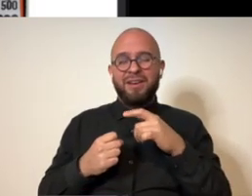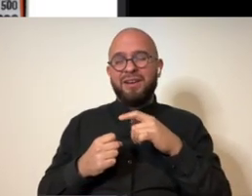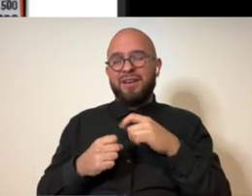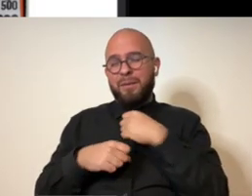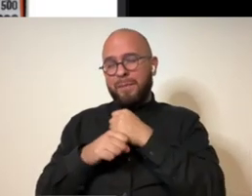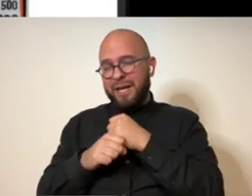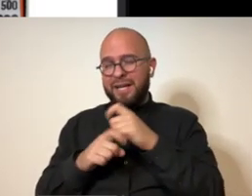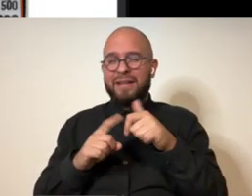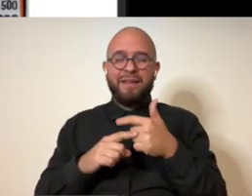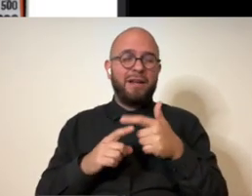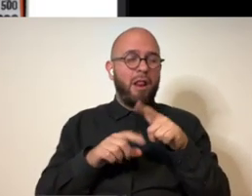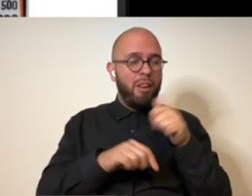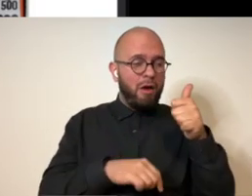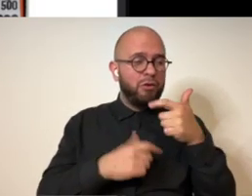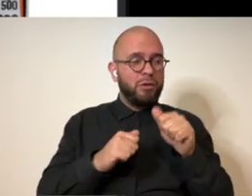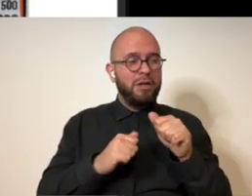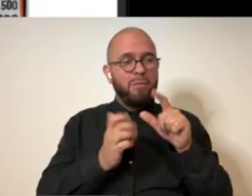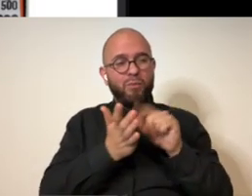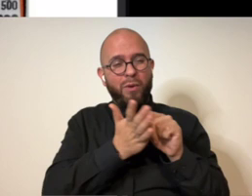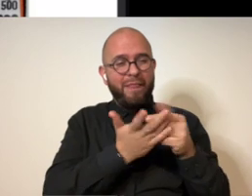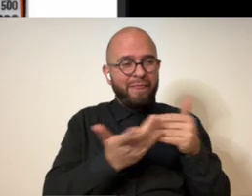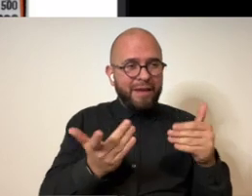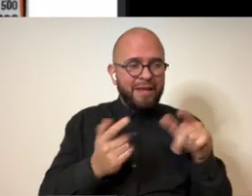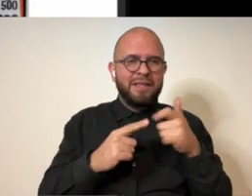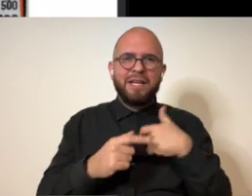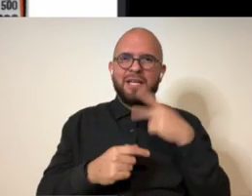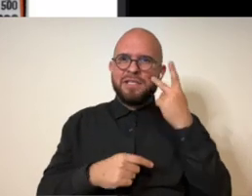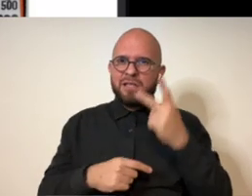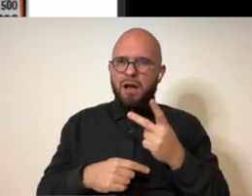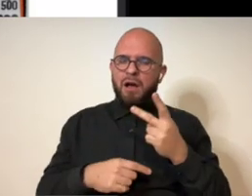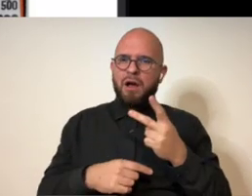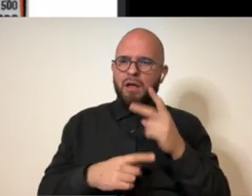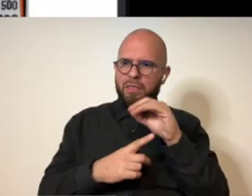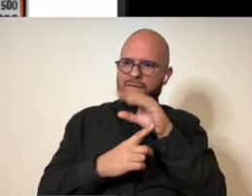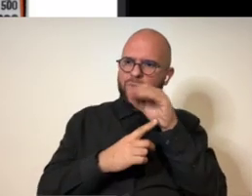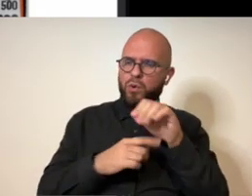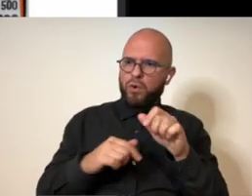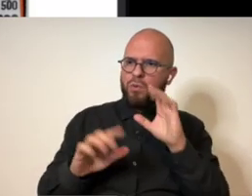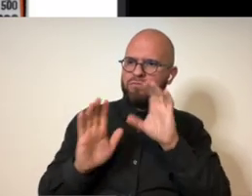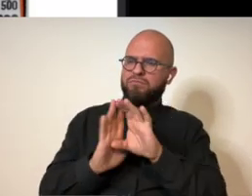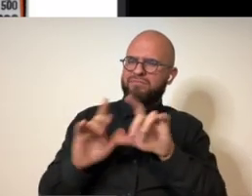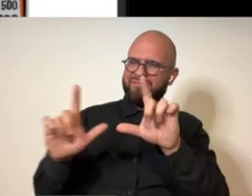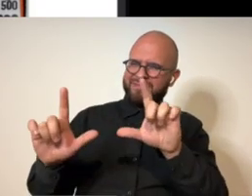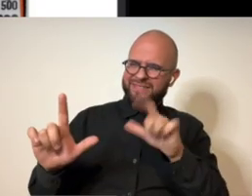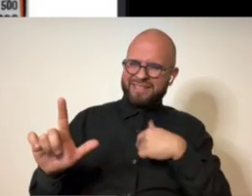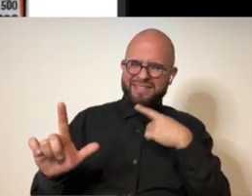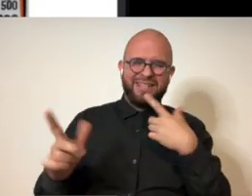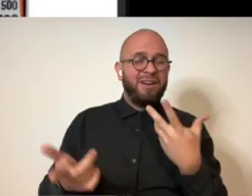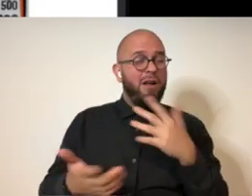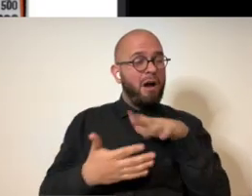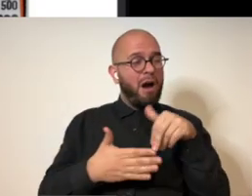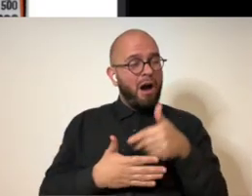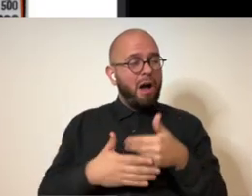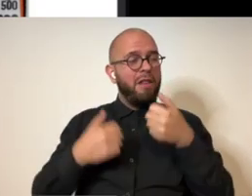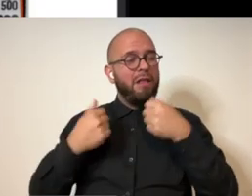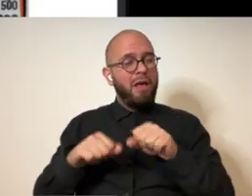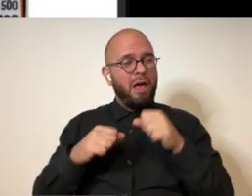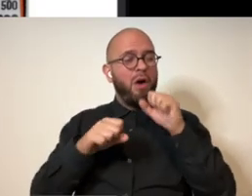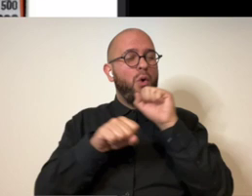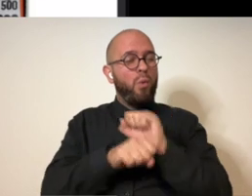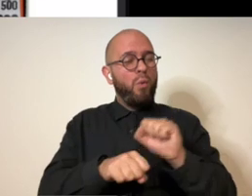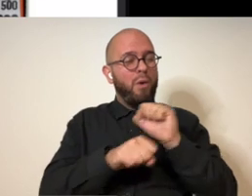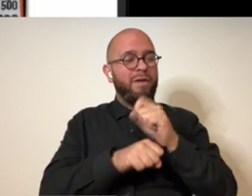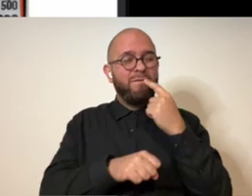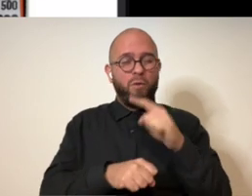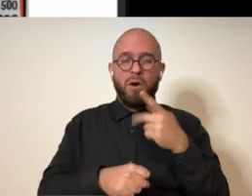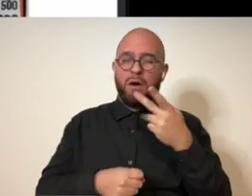I spent like a month making it, longer to print the things. And then I saw the photograph when it was done and I said, did I just